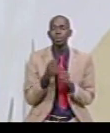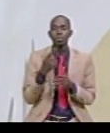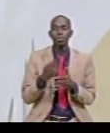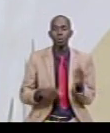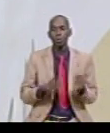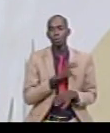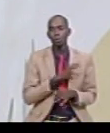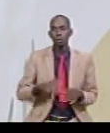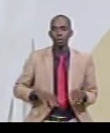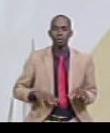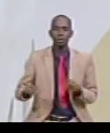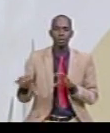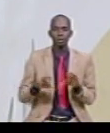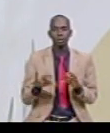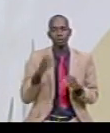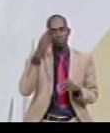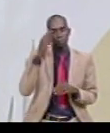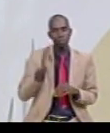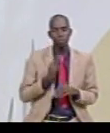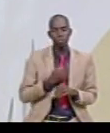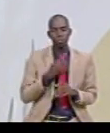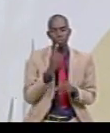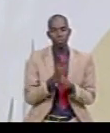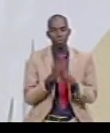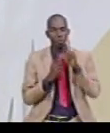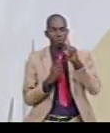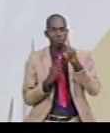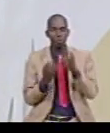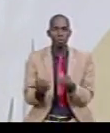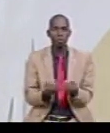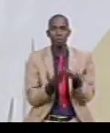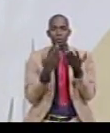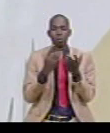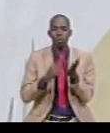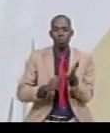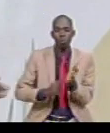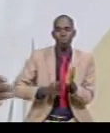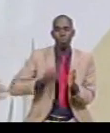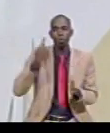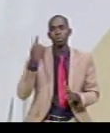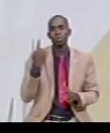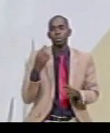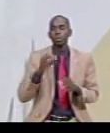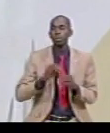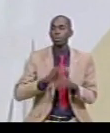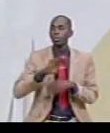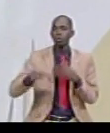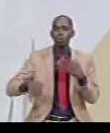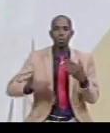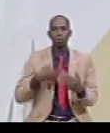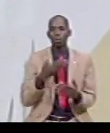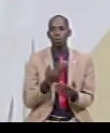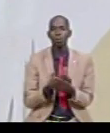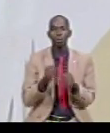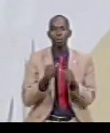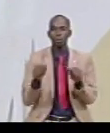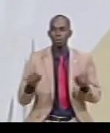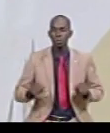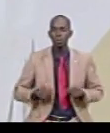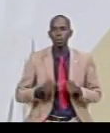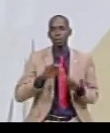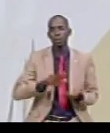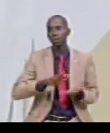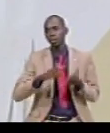for us, one sacrifice, once and for all, in all aspects, dying and